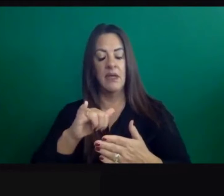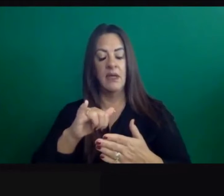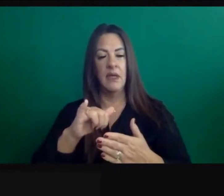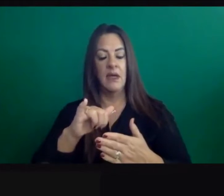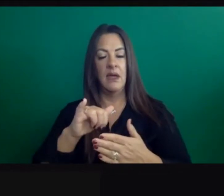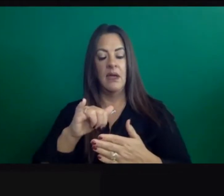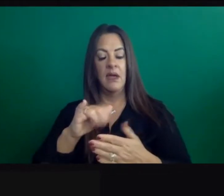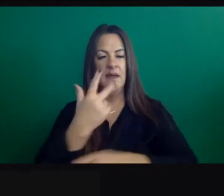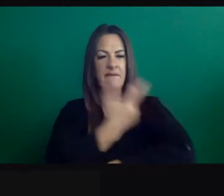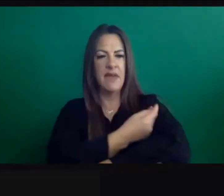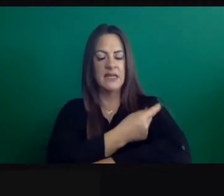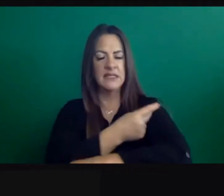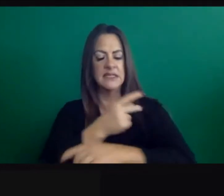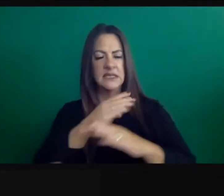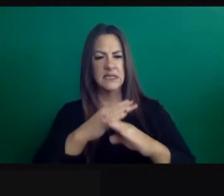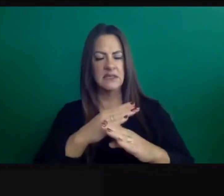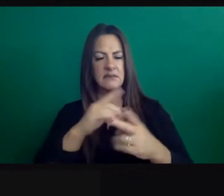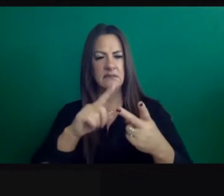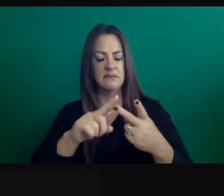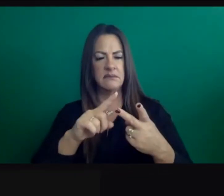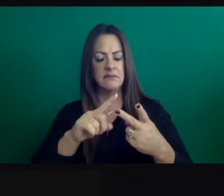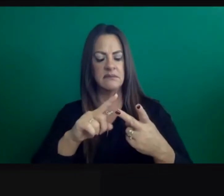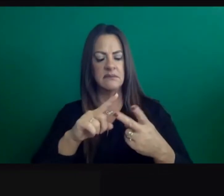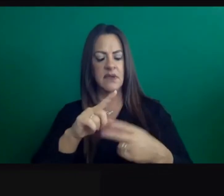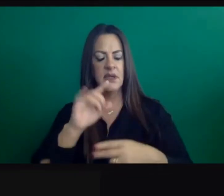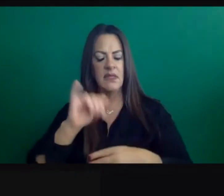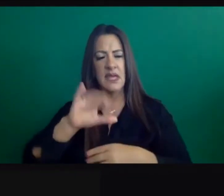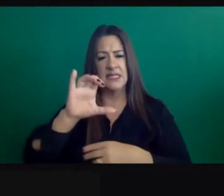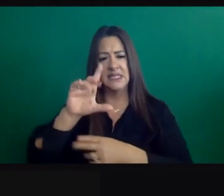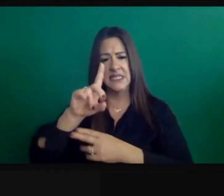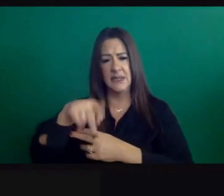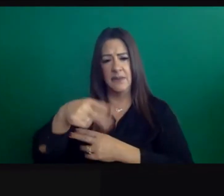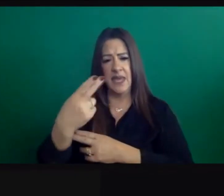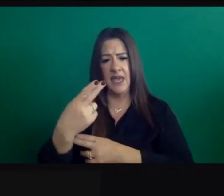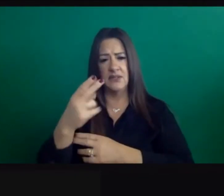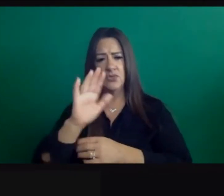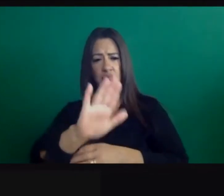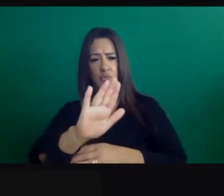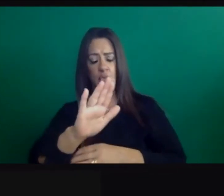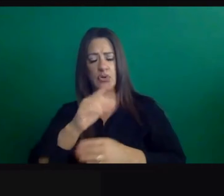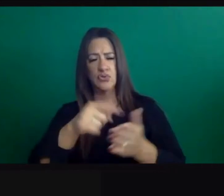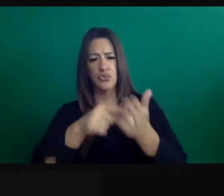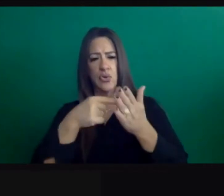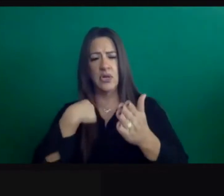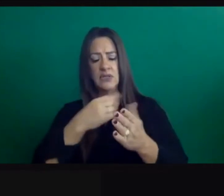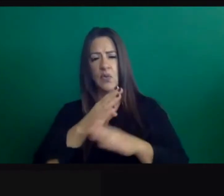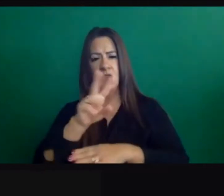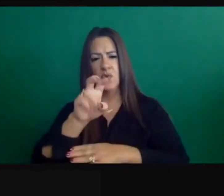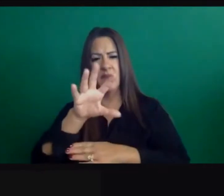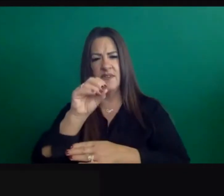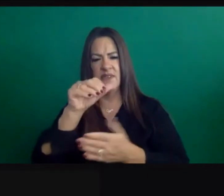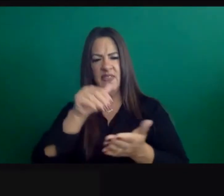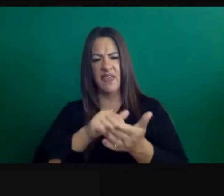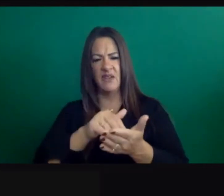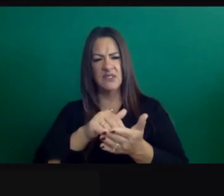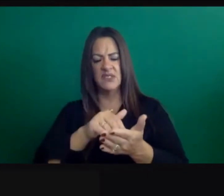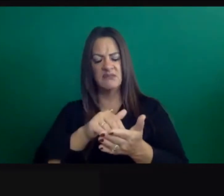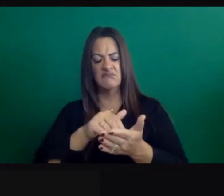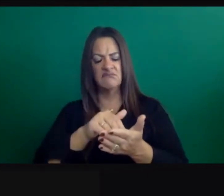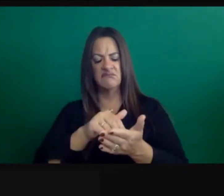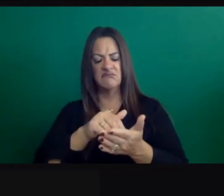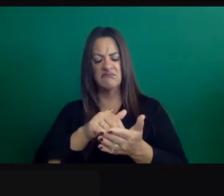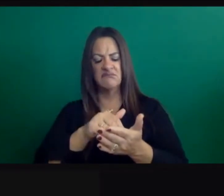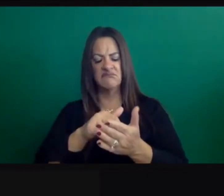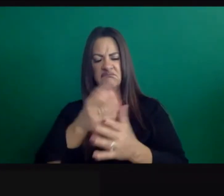First, CDPH's data shows the state was more than 250,000 short of the 1 million dose